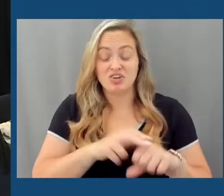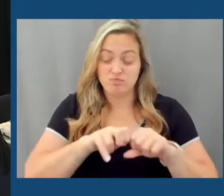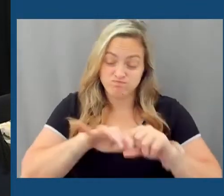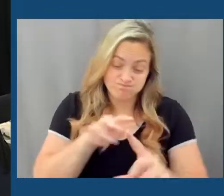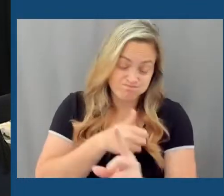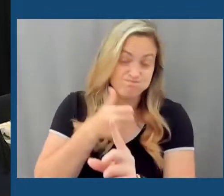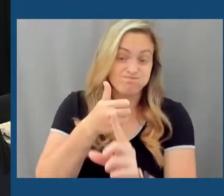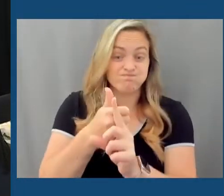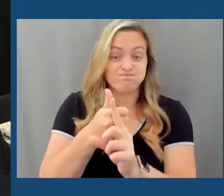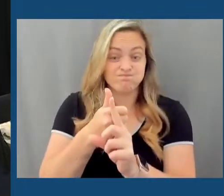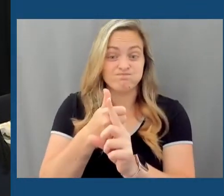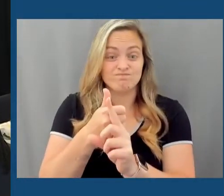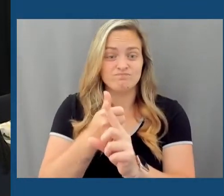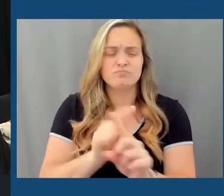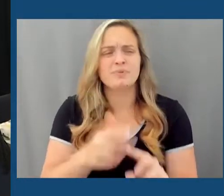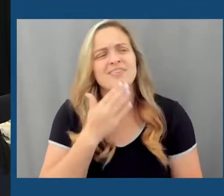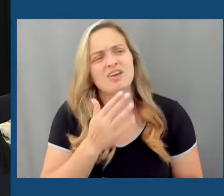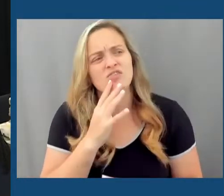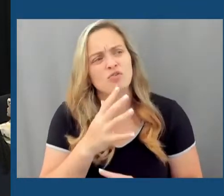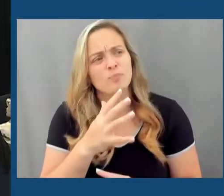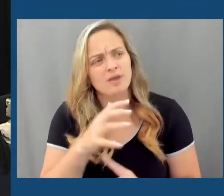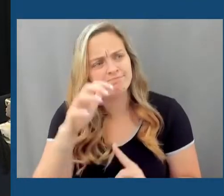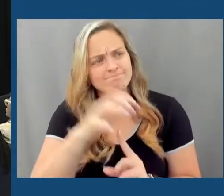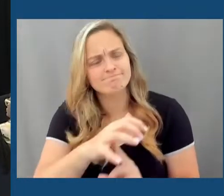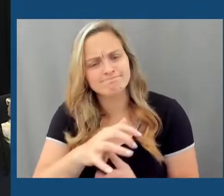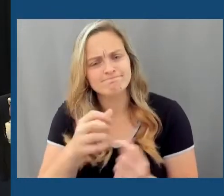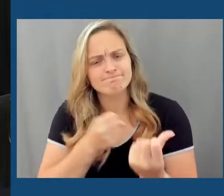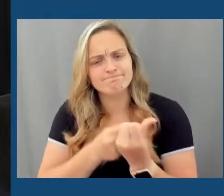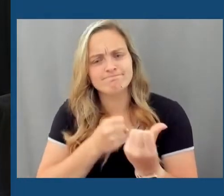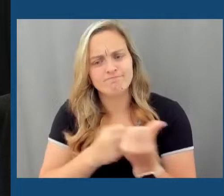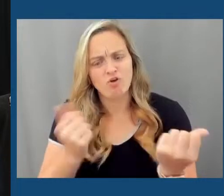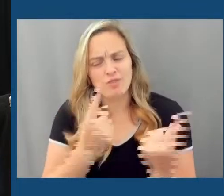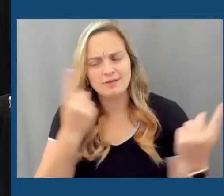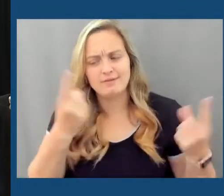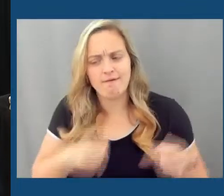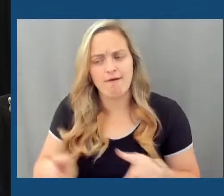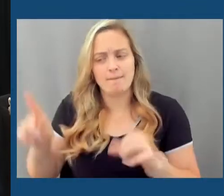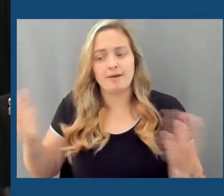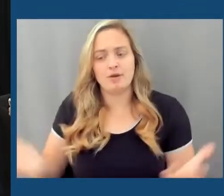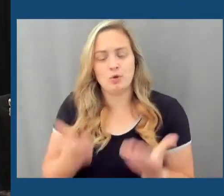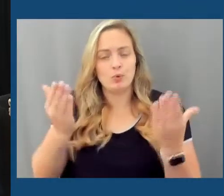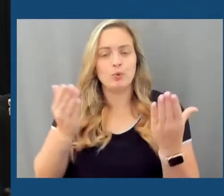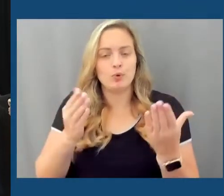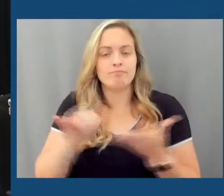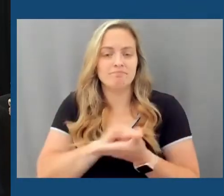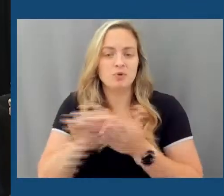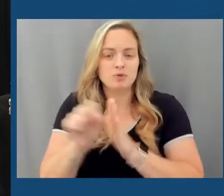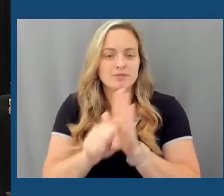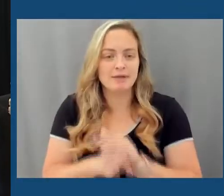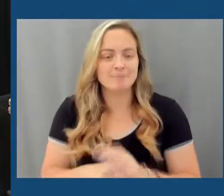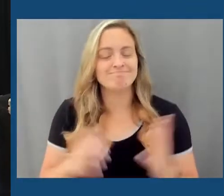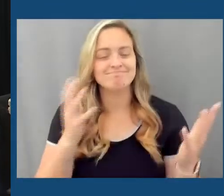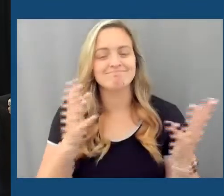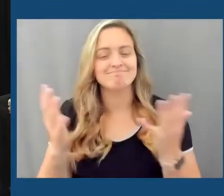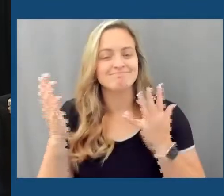But thanks for being a champion of all things that move here in the state of New York. Let's give another round of applause